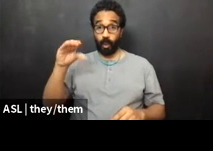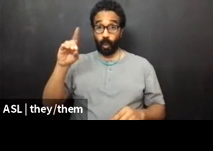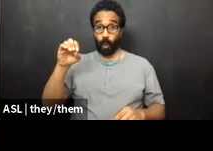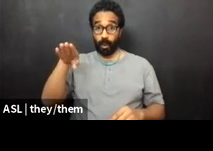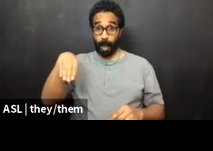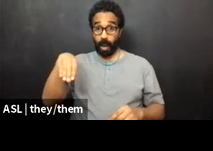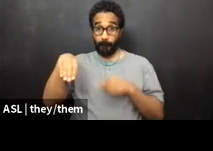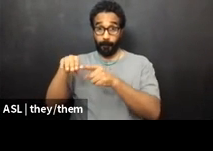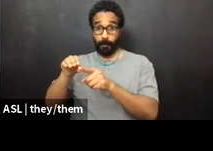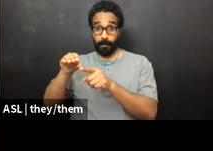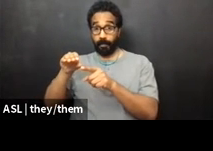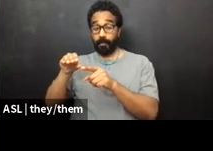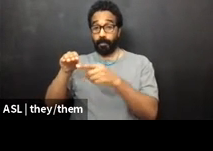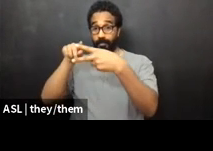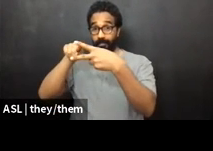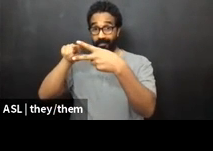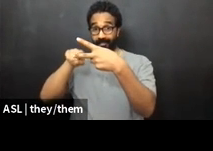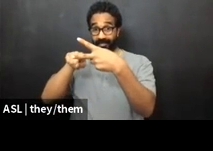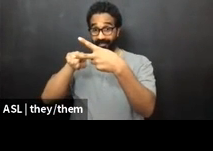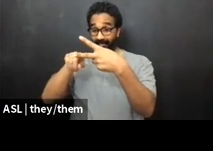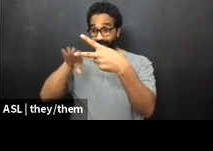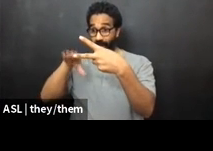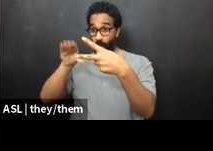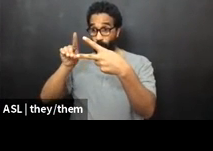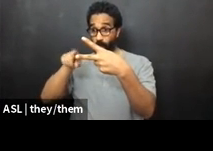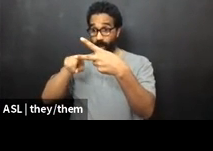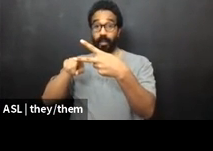there. And it'll generate a word cloud for us.